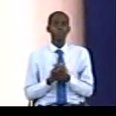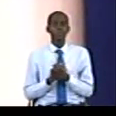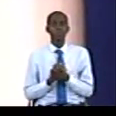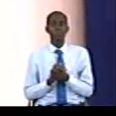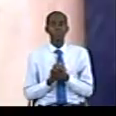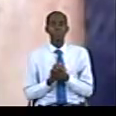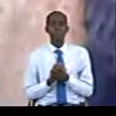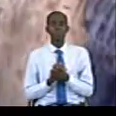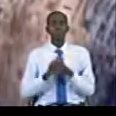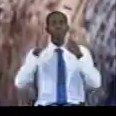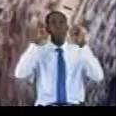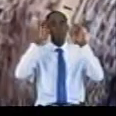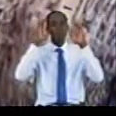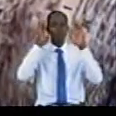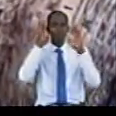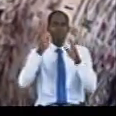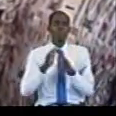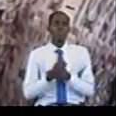He will.